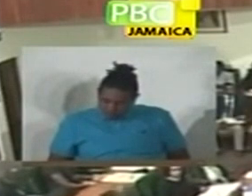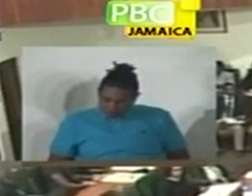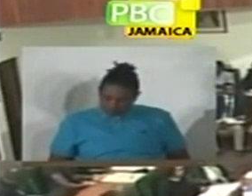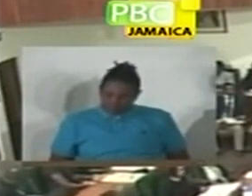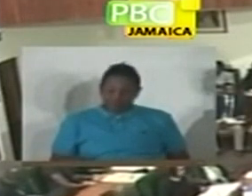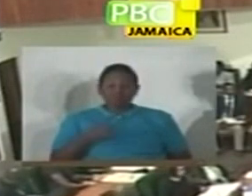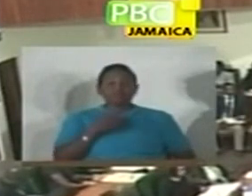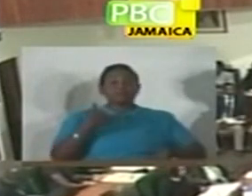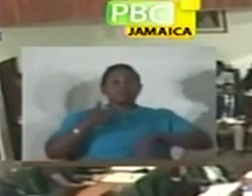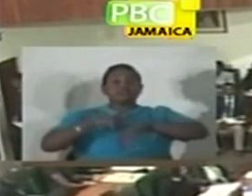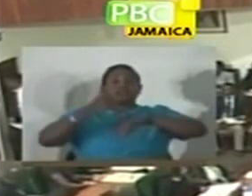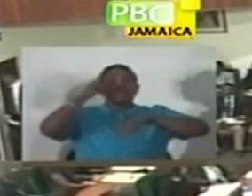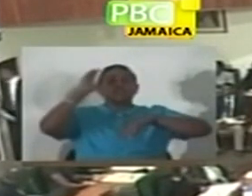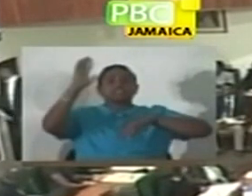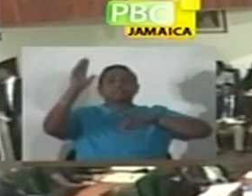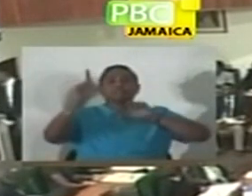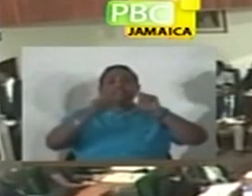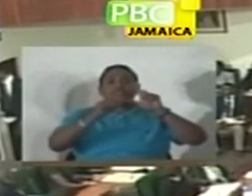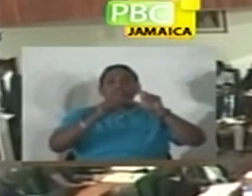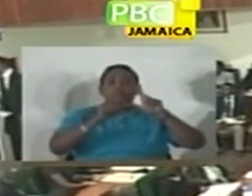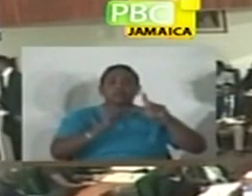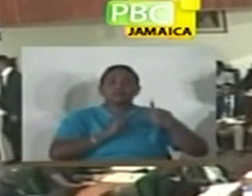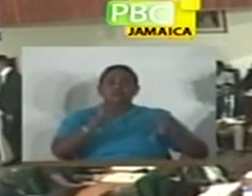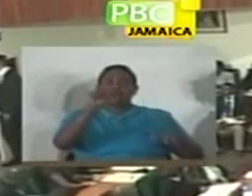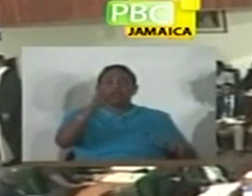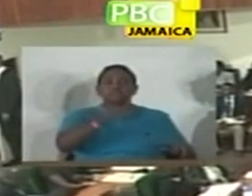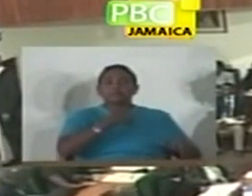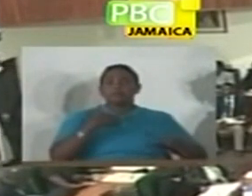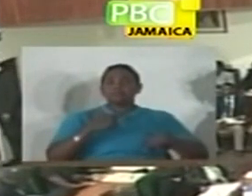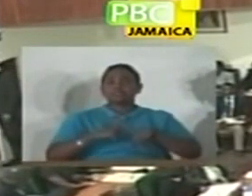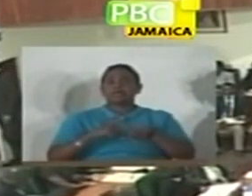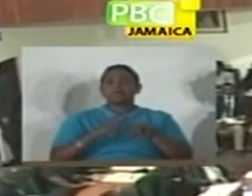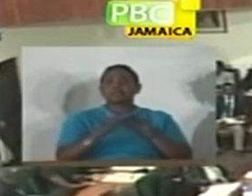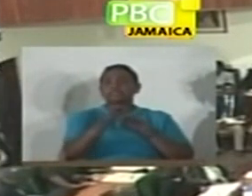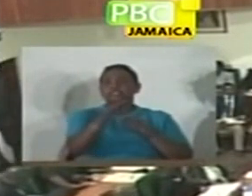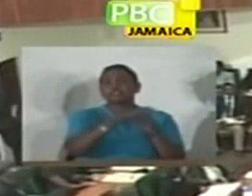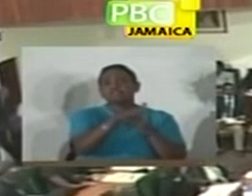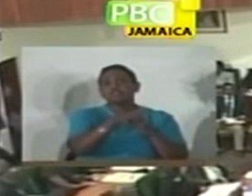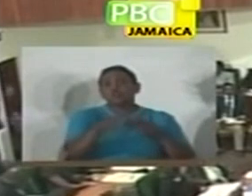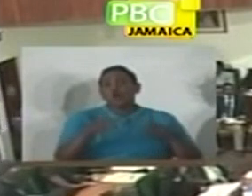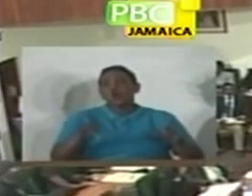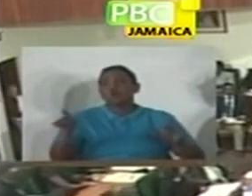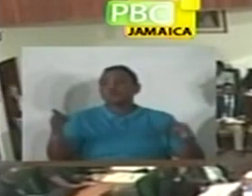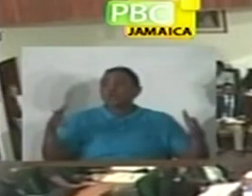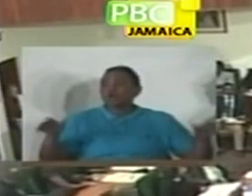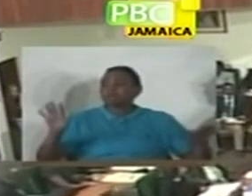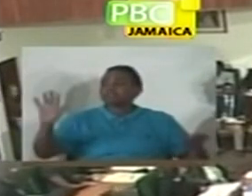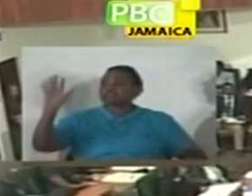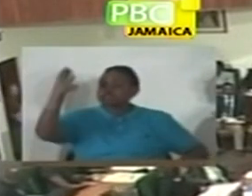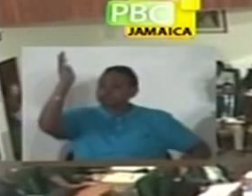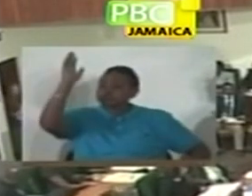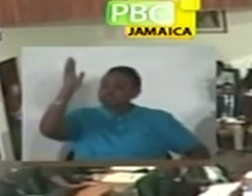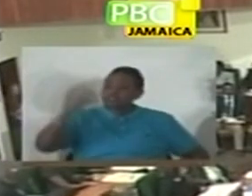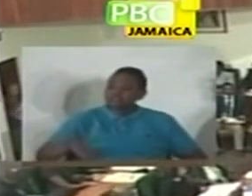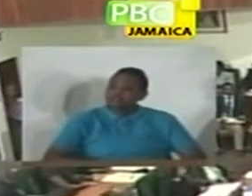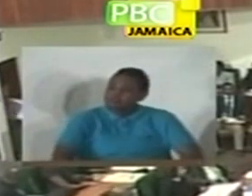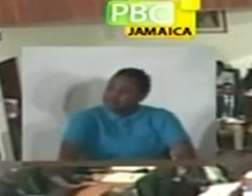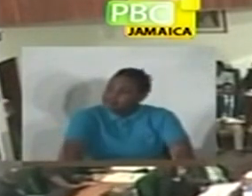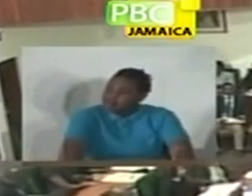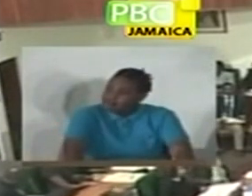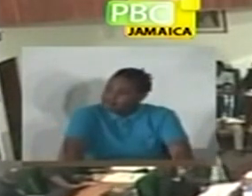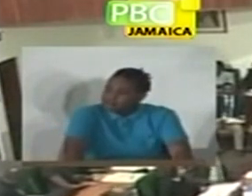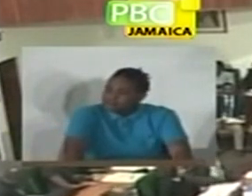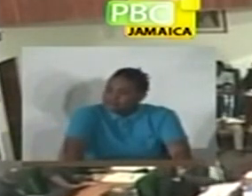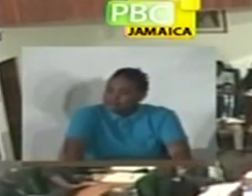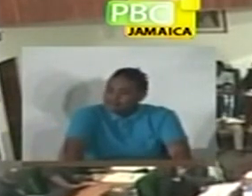Speaker, I ask that the member's time be extended sufficient to allow him to complete his presentation.